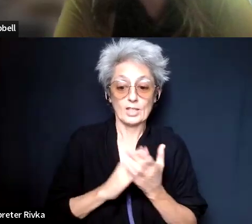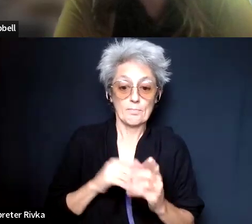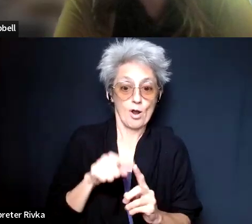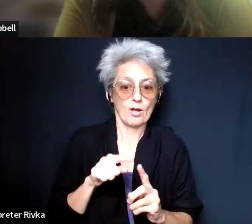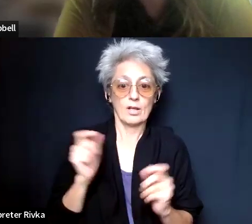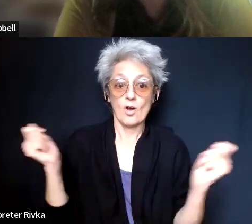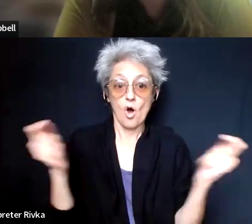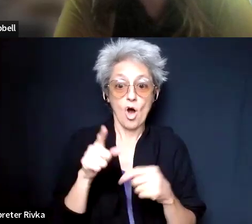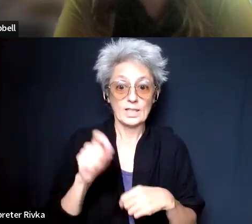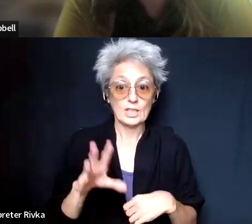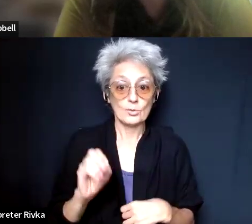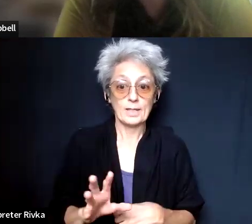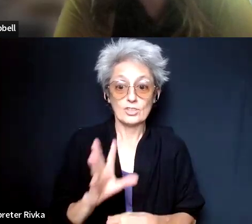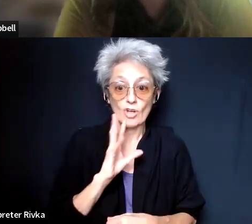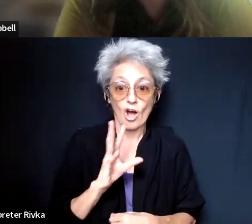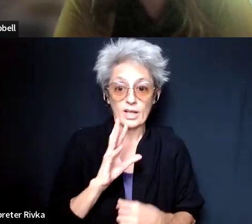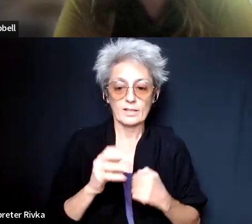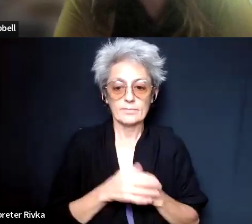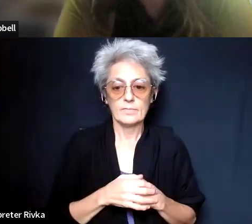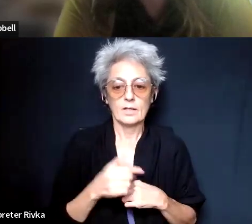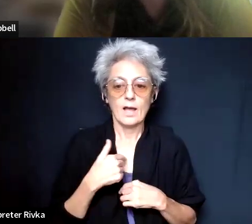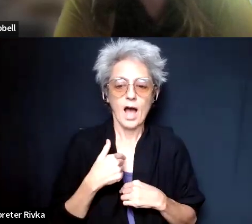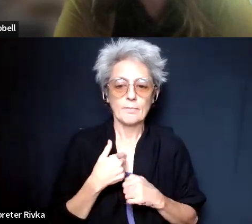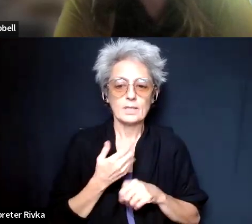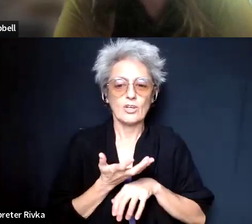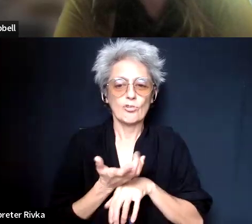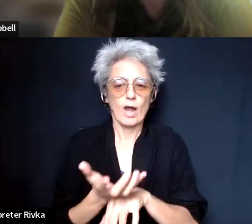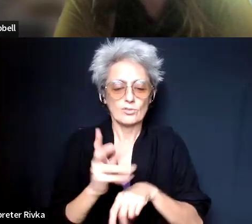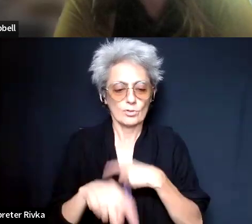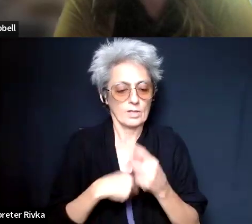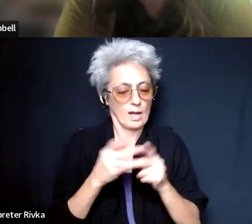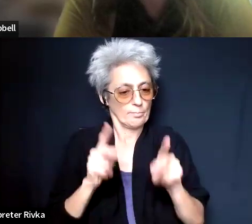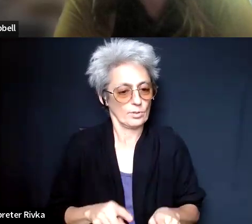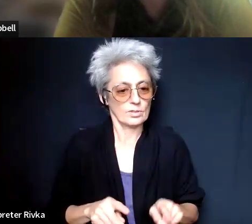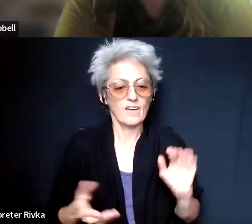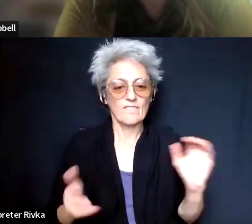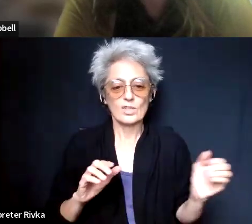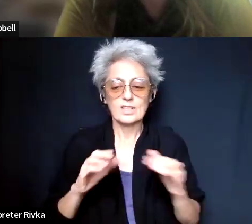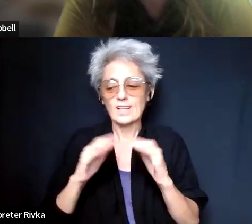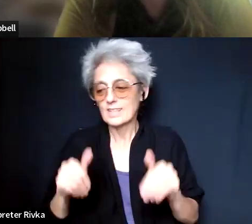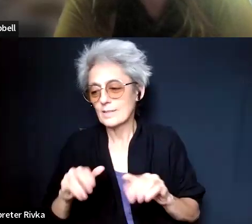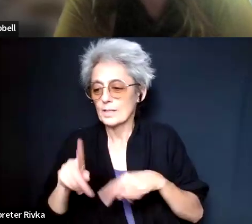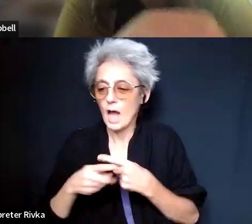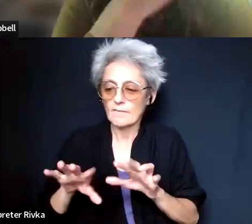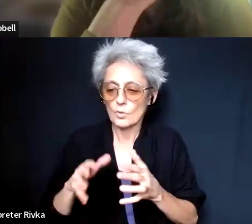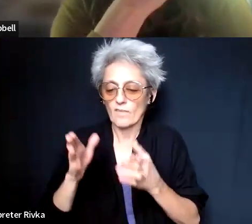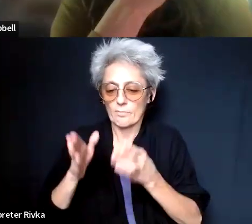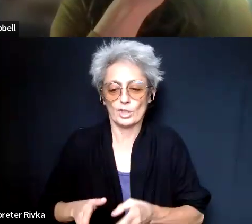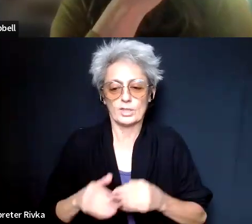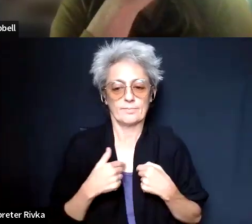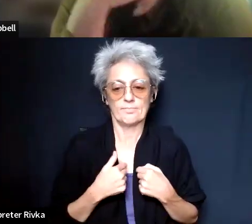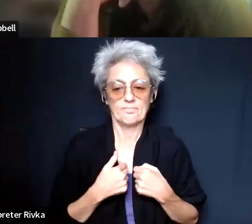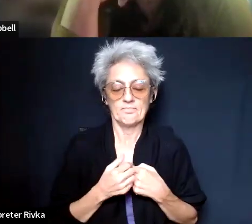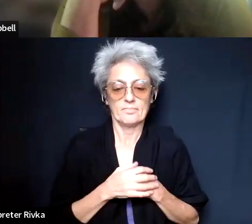talking. I'm a grassroots sort of person versus kind of a system sort of person. Every person who we hear about